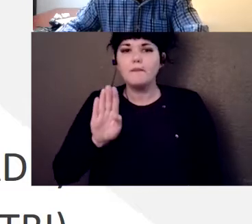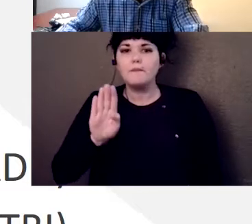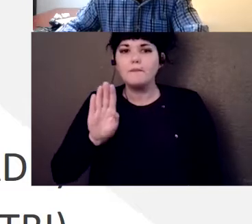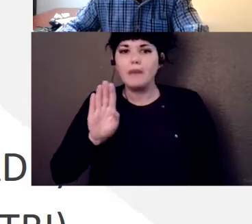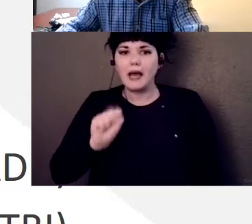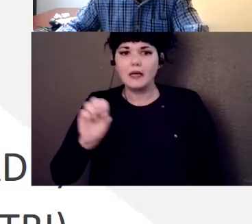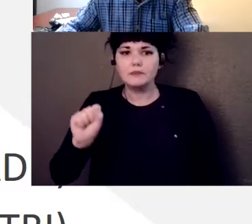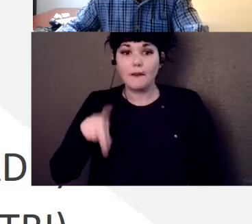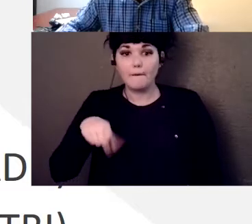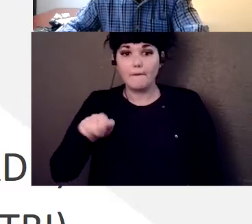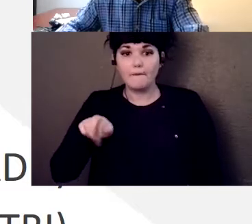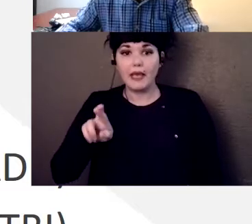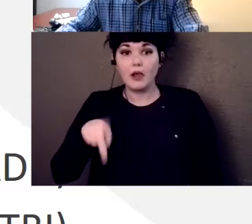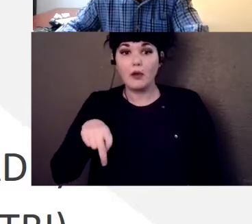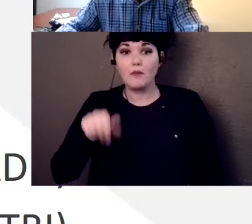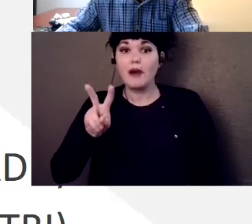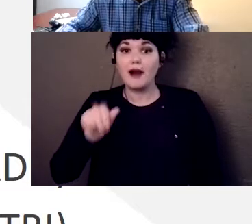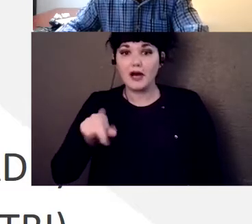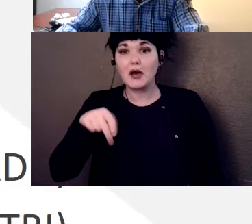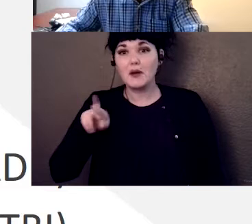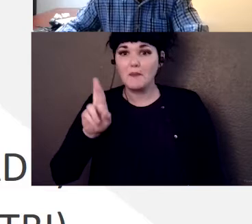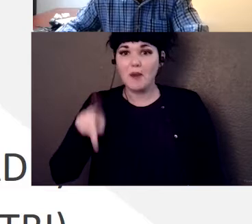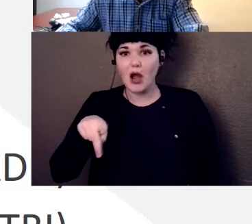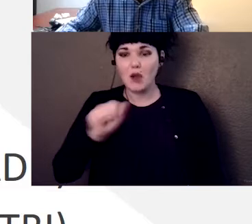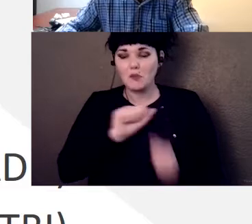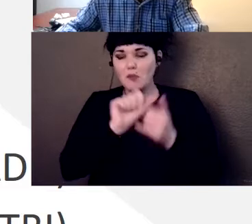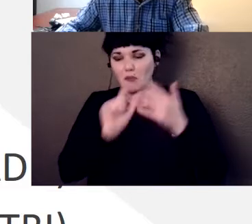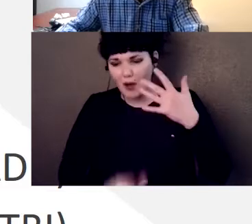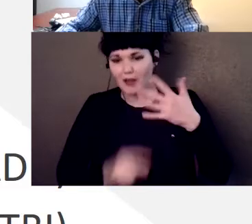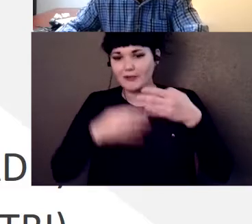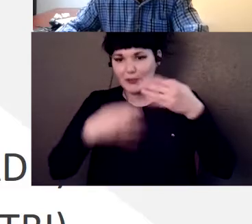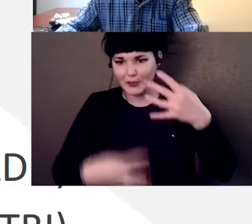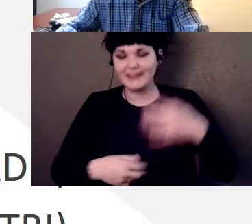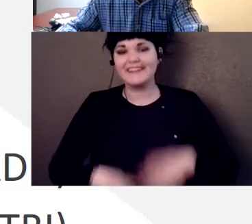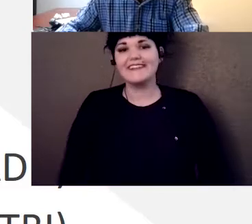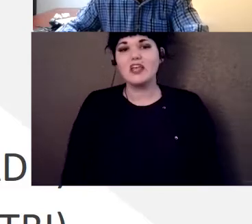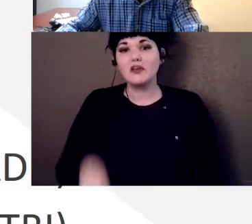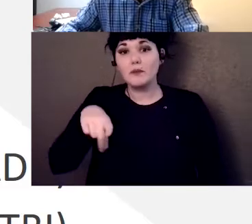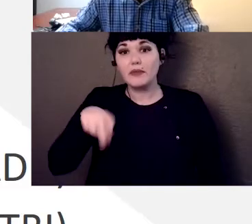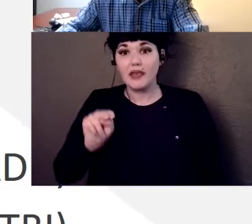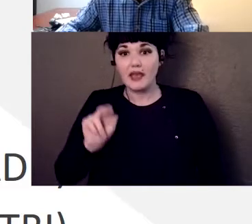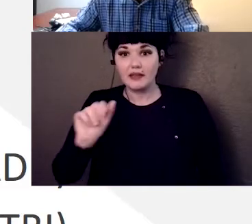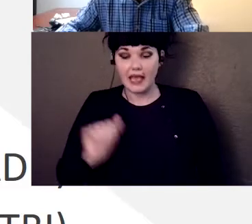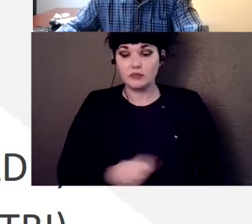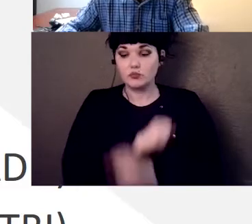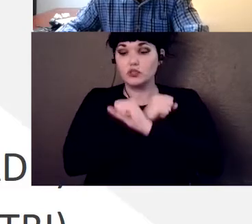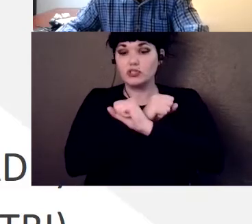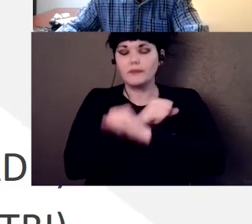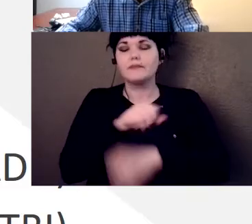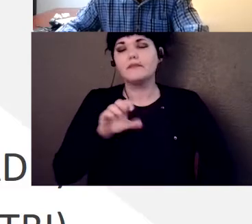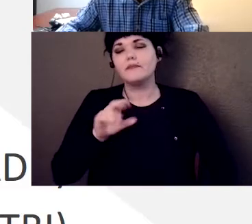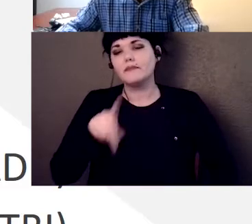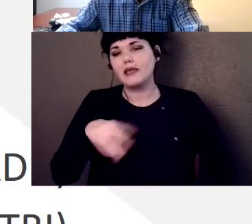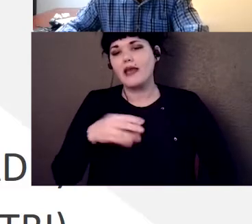and PARP. These are all what it means. Remember, the P&A is protection and advocacy, and these are all